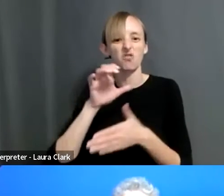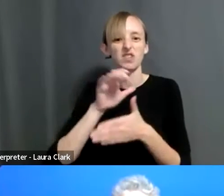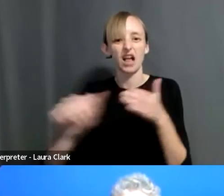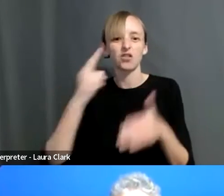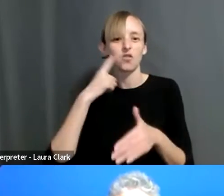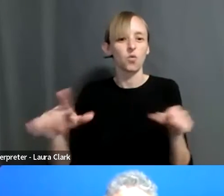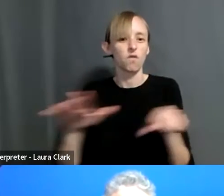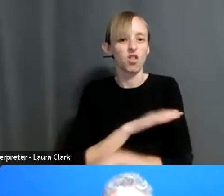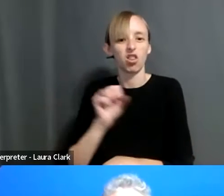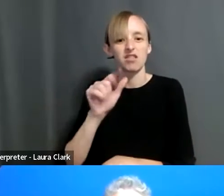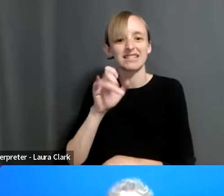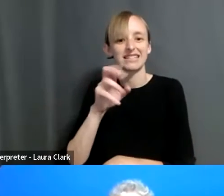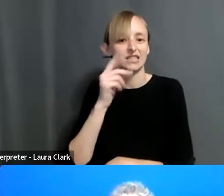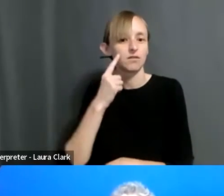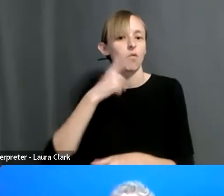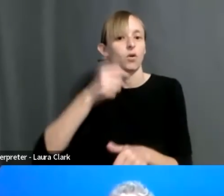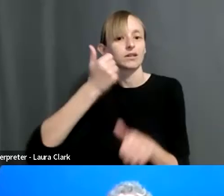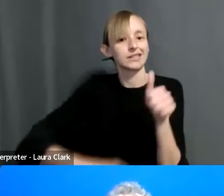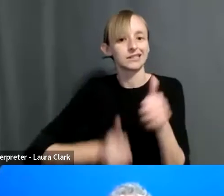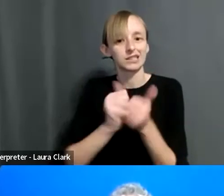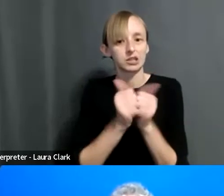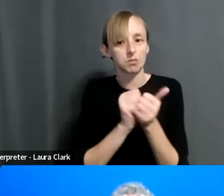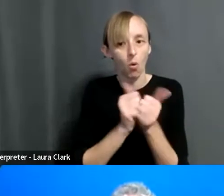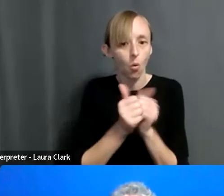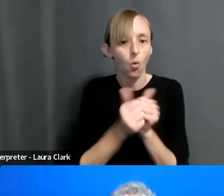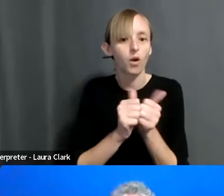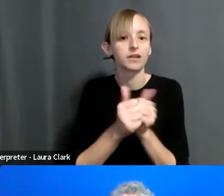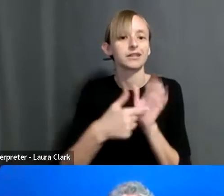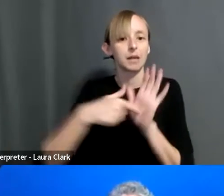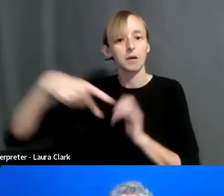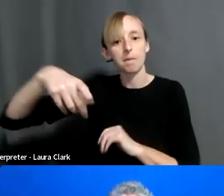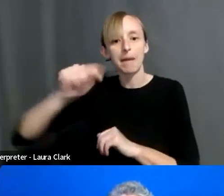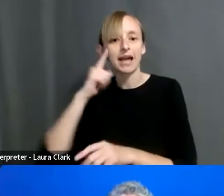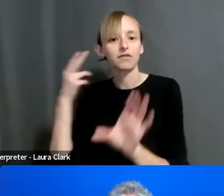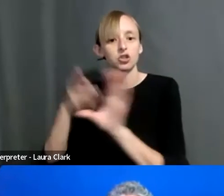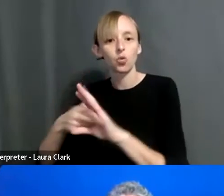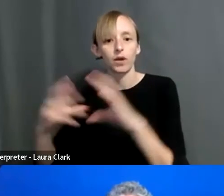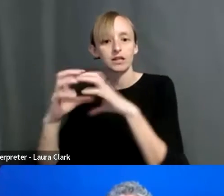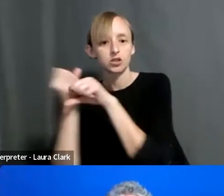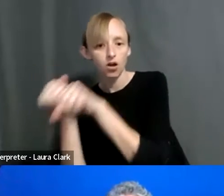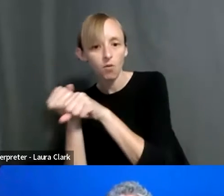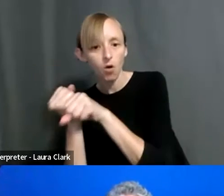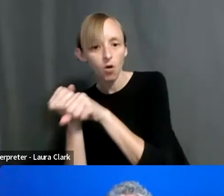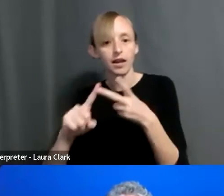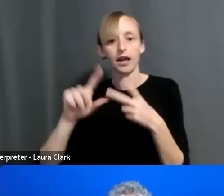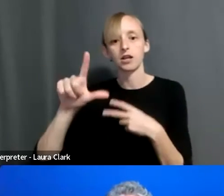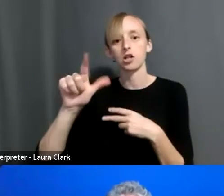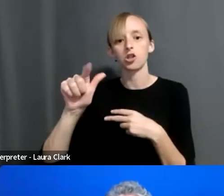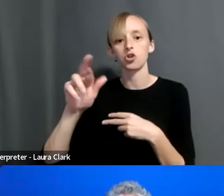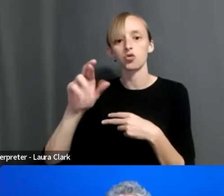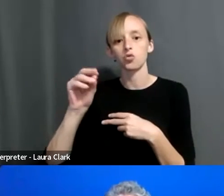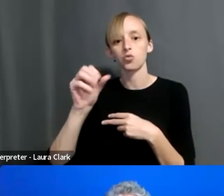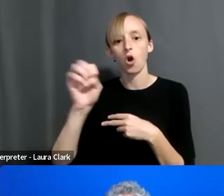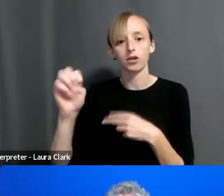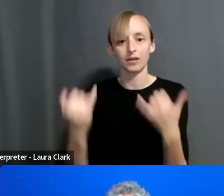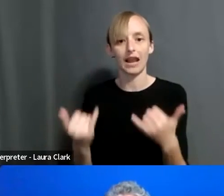sport. So like Pat, for example, if he's playing softball and lacrosse that are right now, I believe he